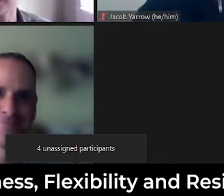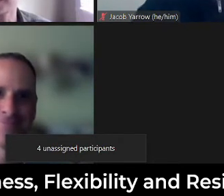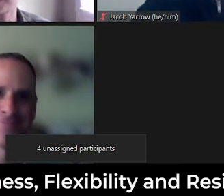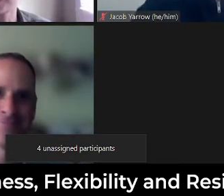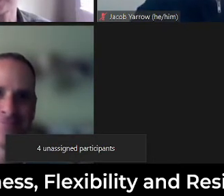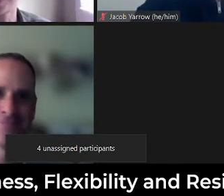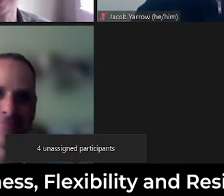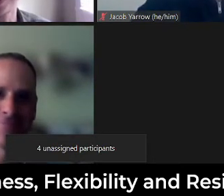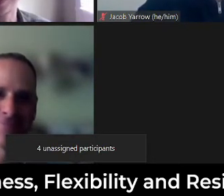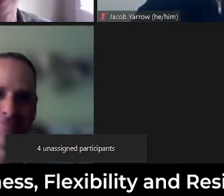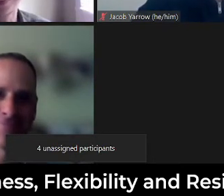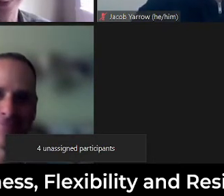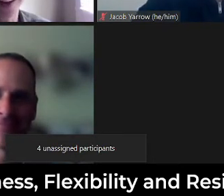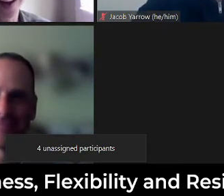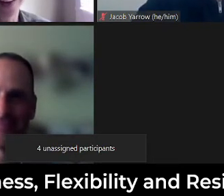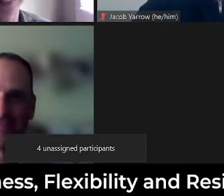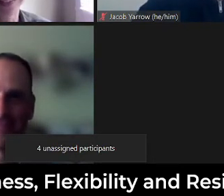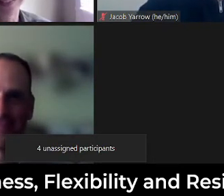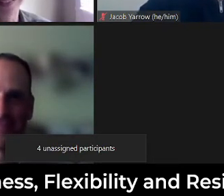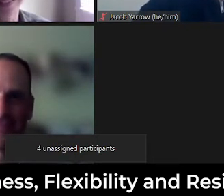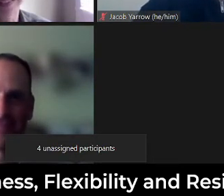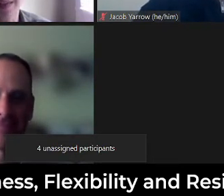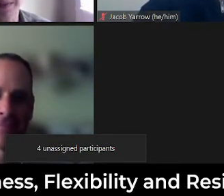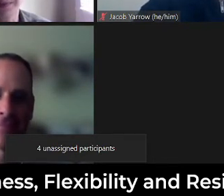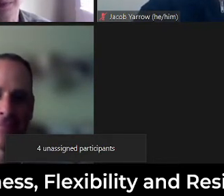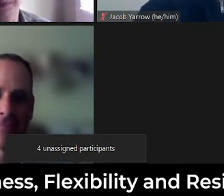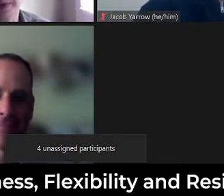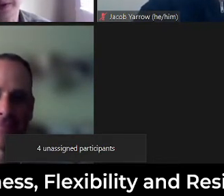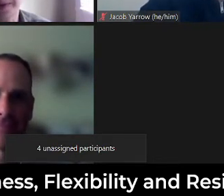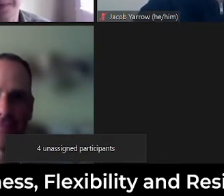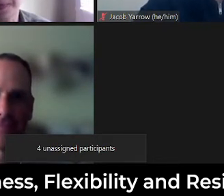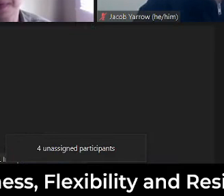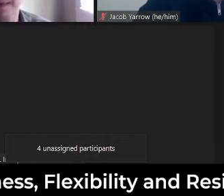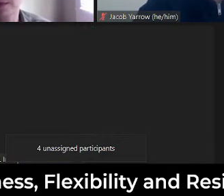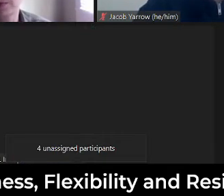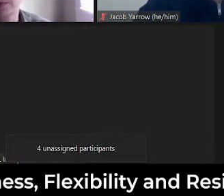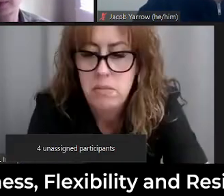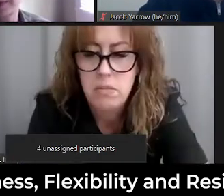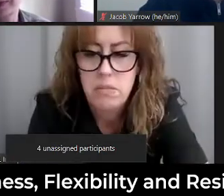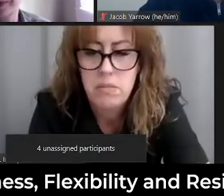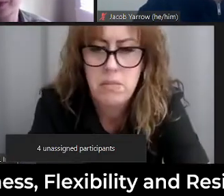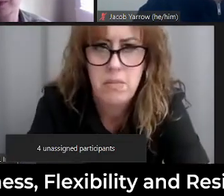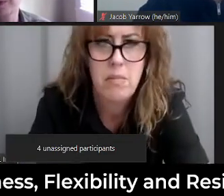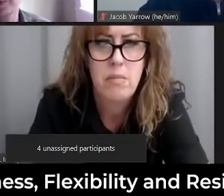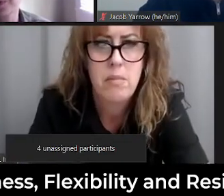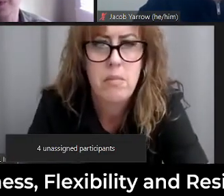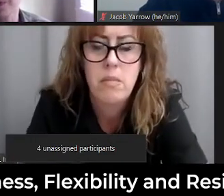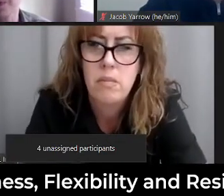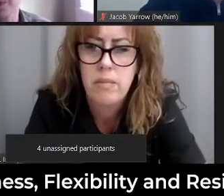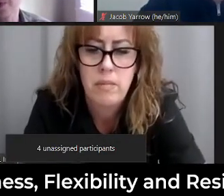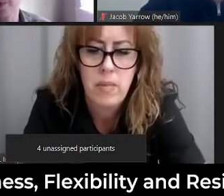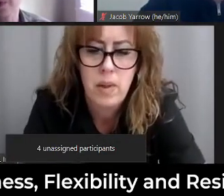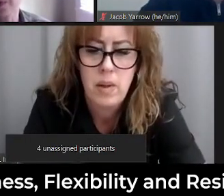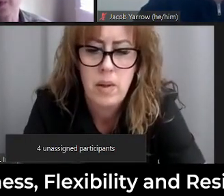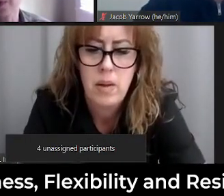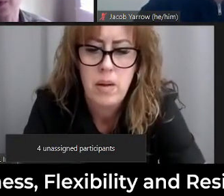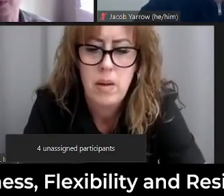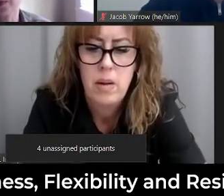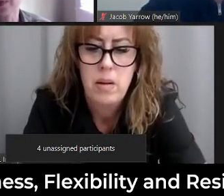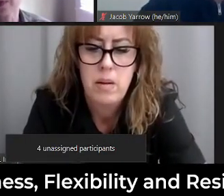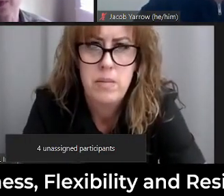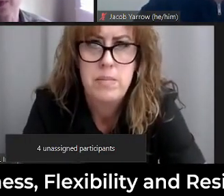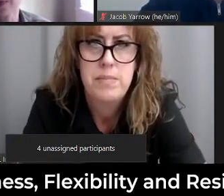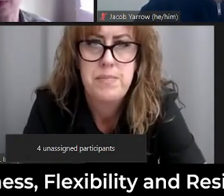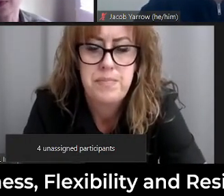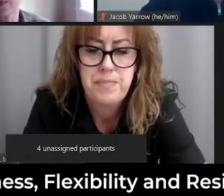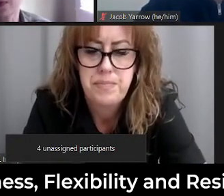Hello. We'll give just a second to see if anyone else is coming, and invite anyone to